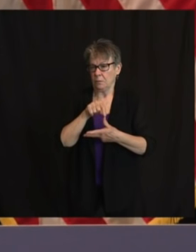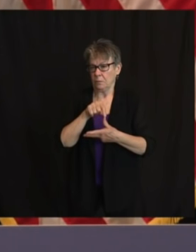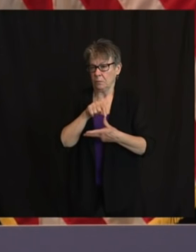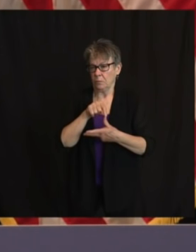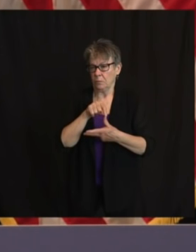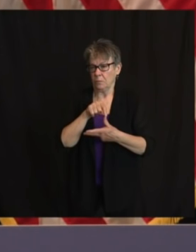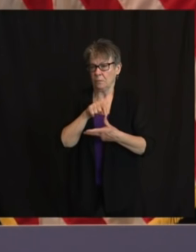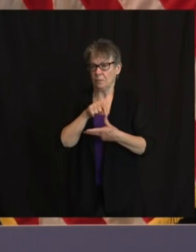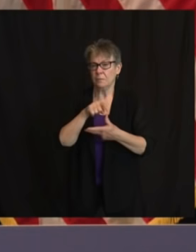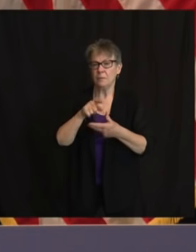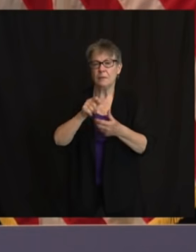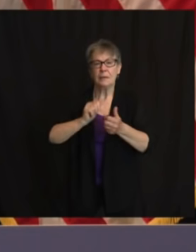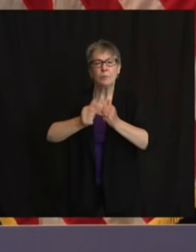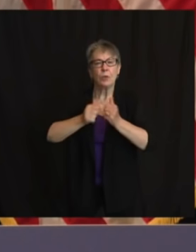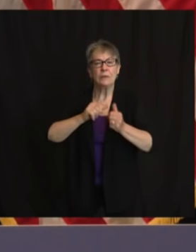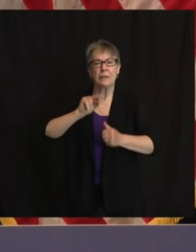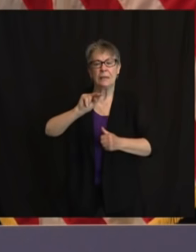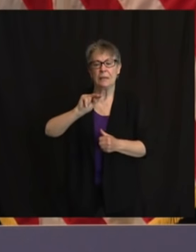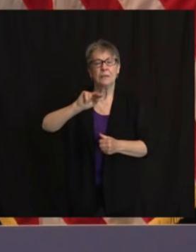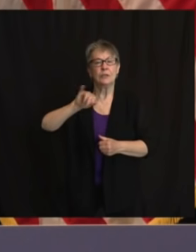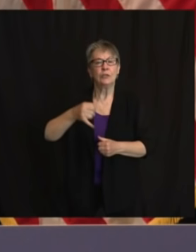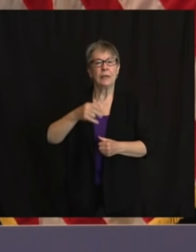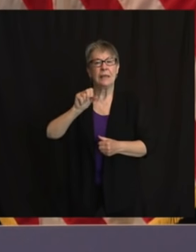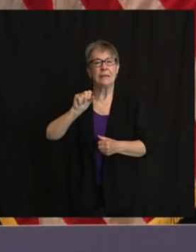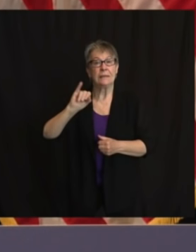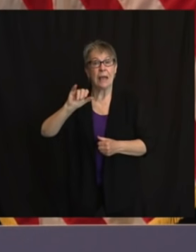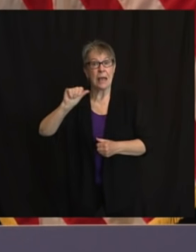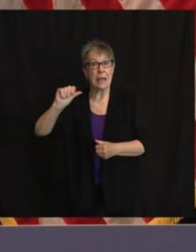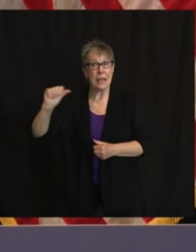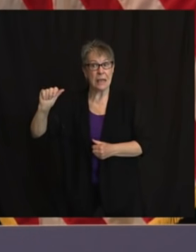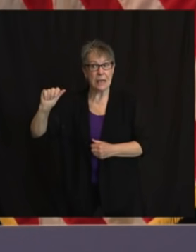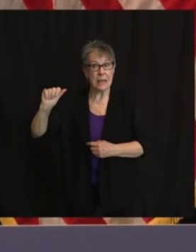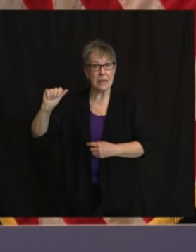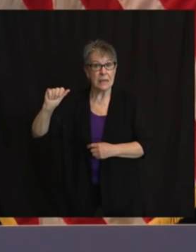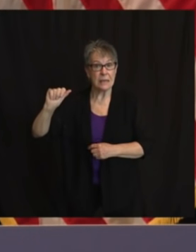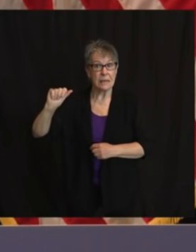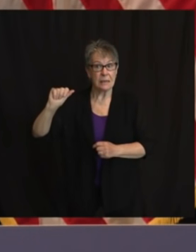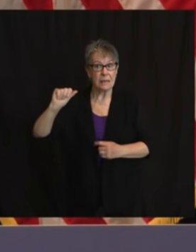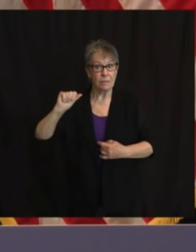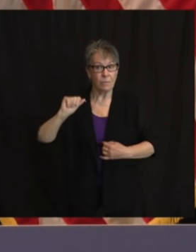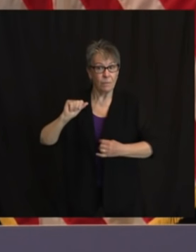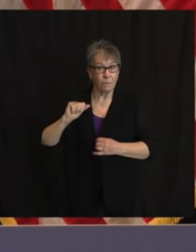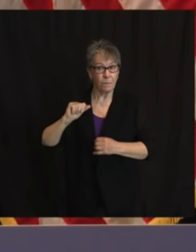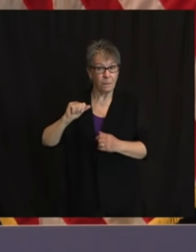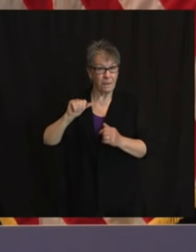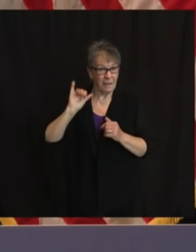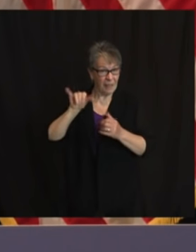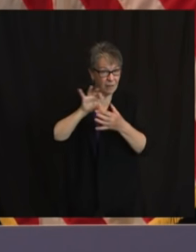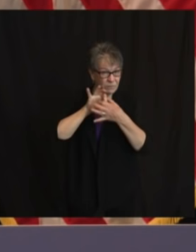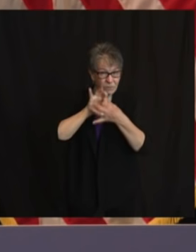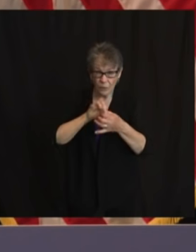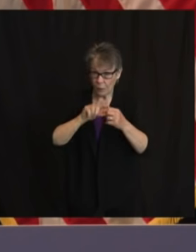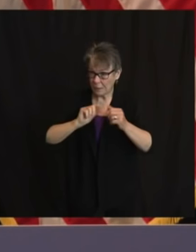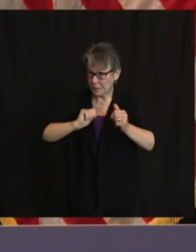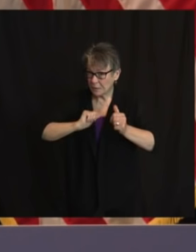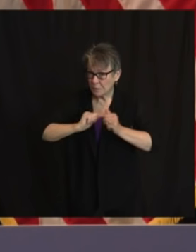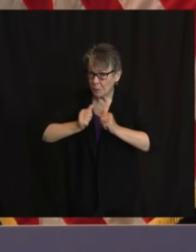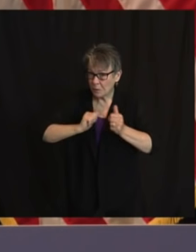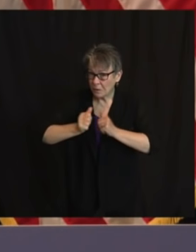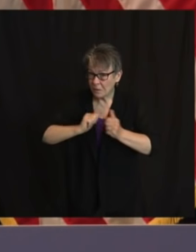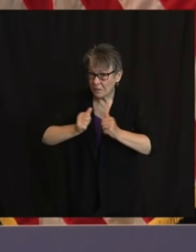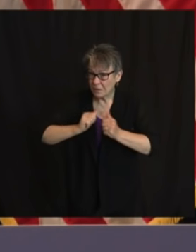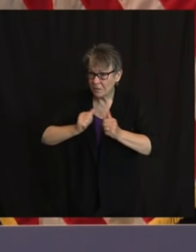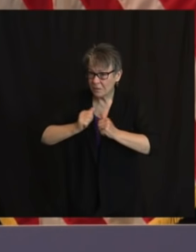NJSIAA, I think, even though that was directed at sports, I think you can make that statement